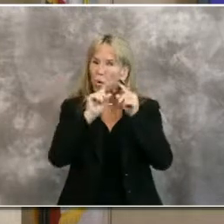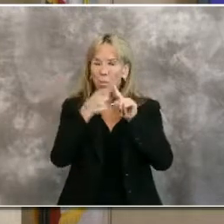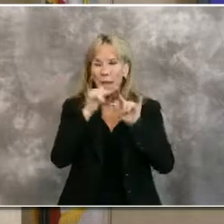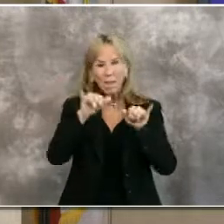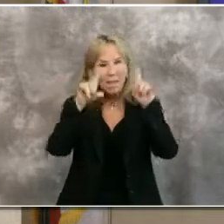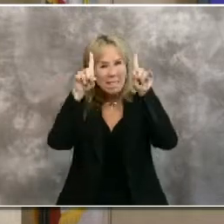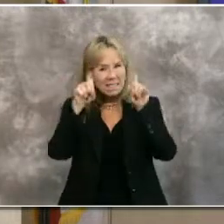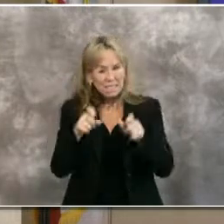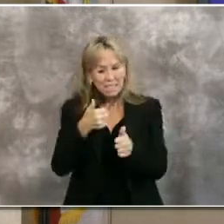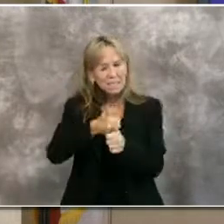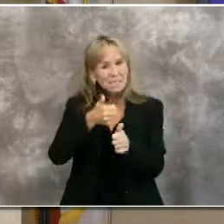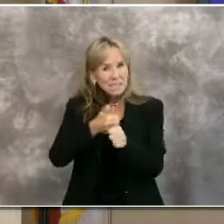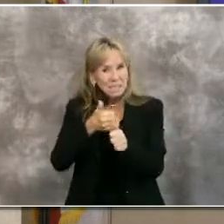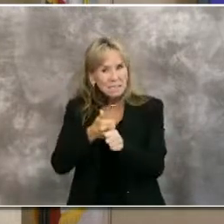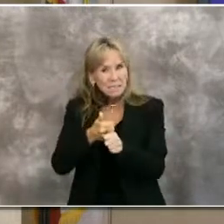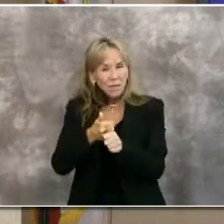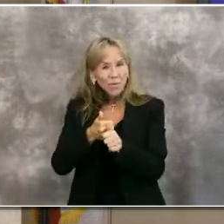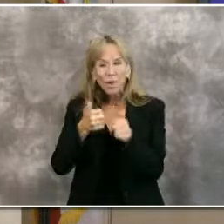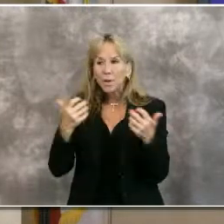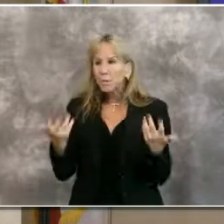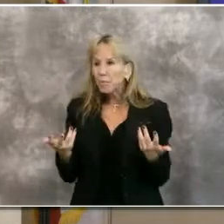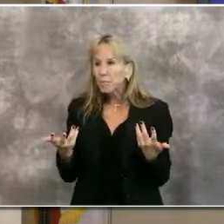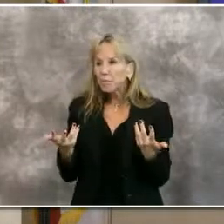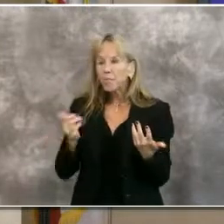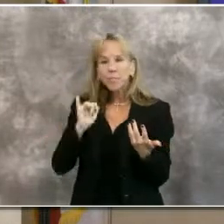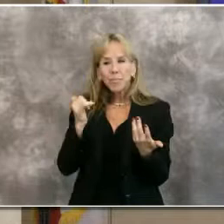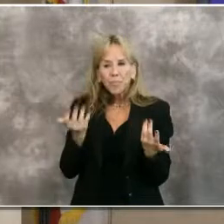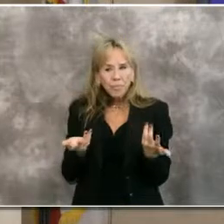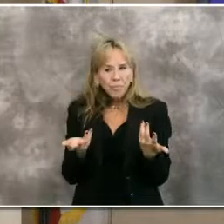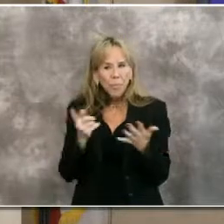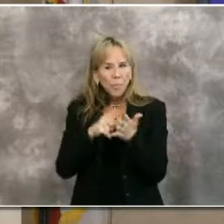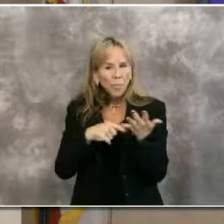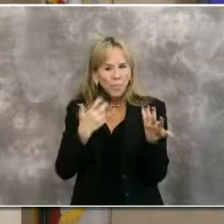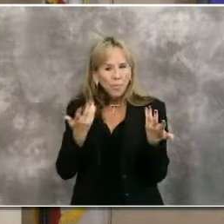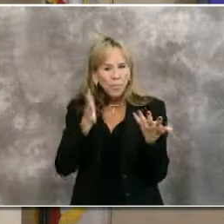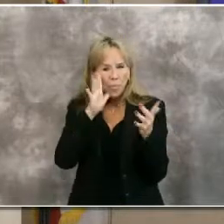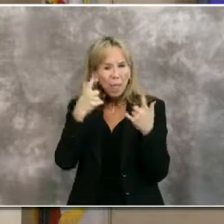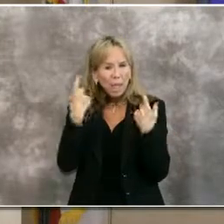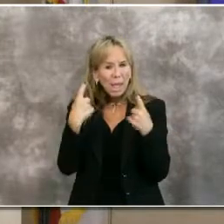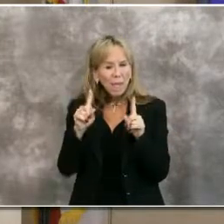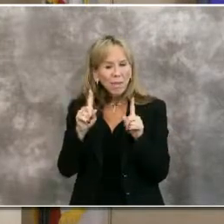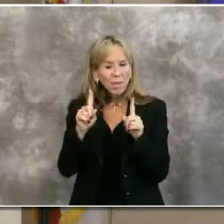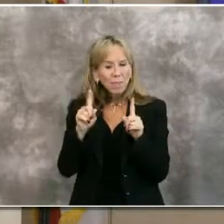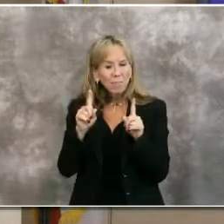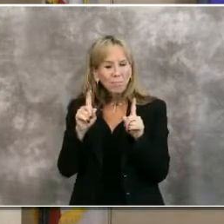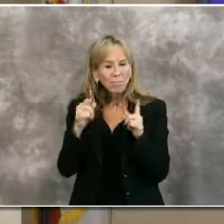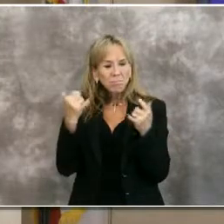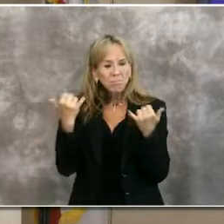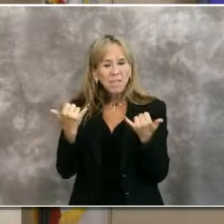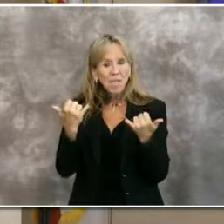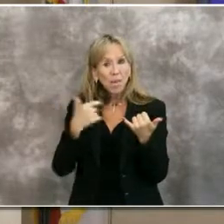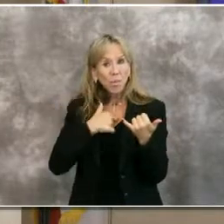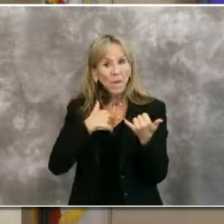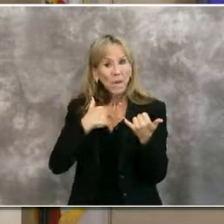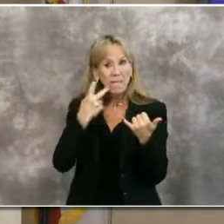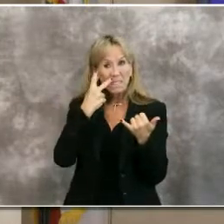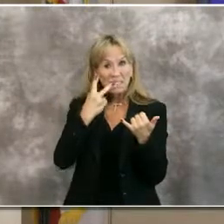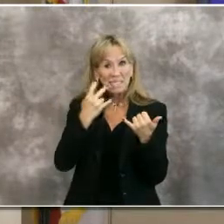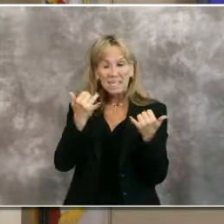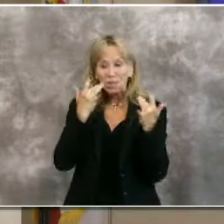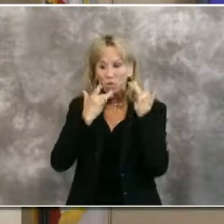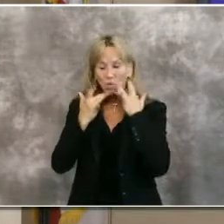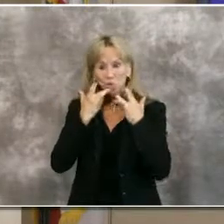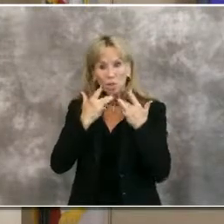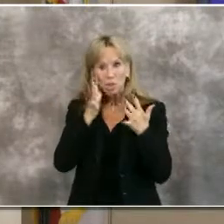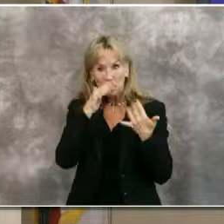swab, serum, maybe both? And then what's going to happen to the three T's now that we are experiencing this shortage?